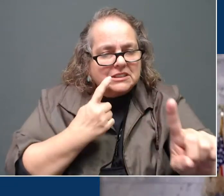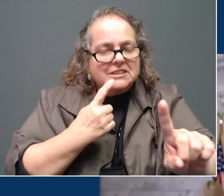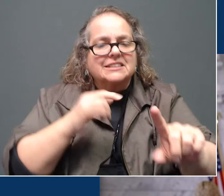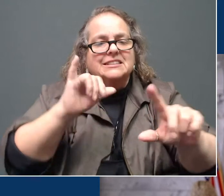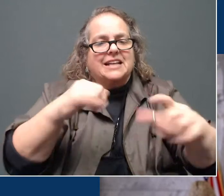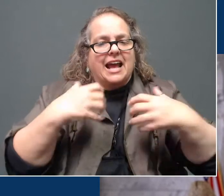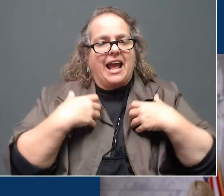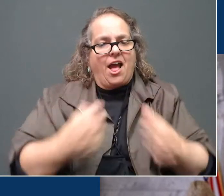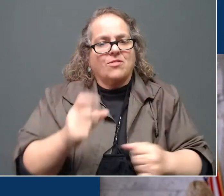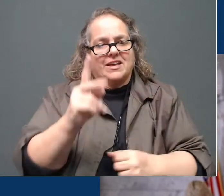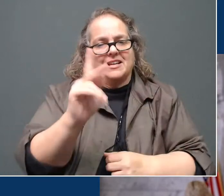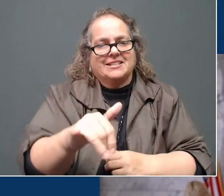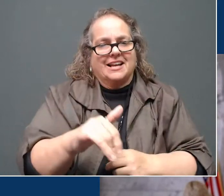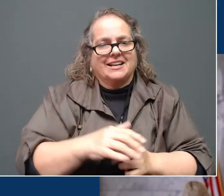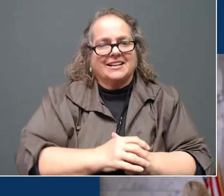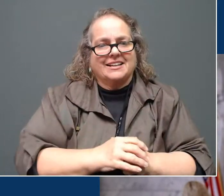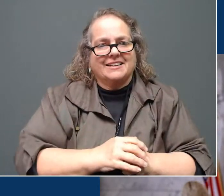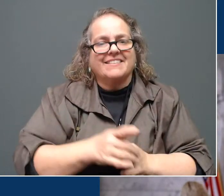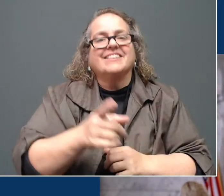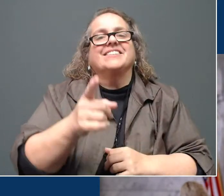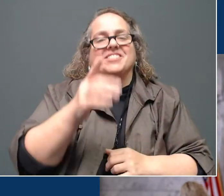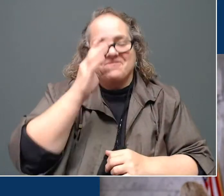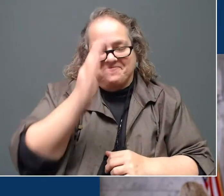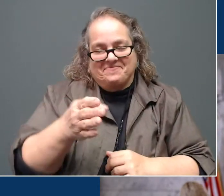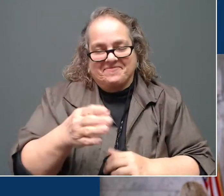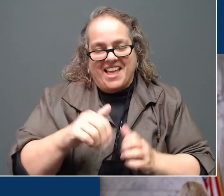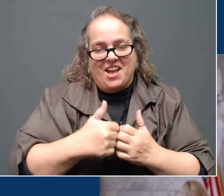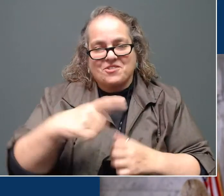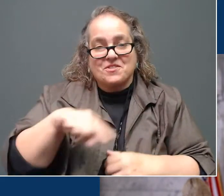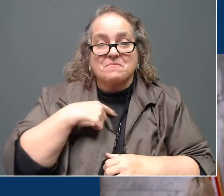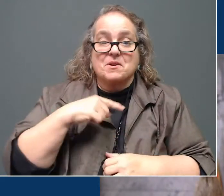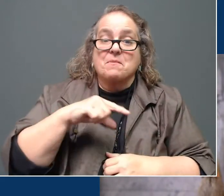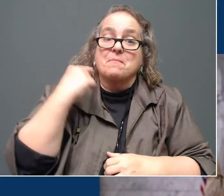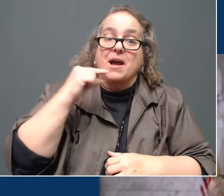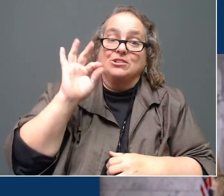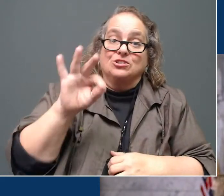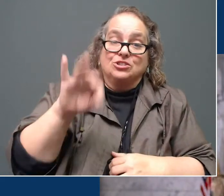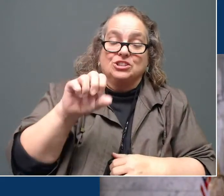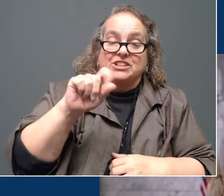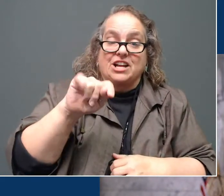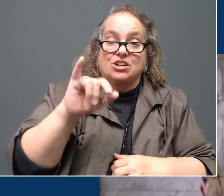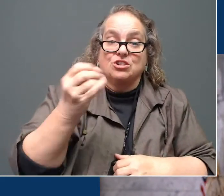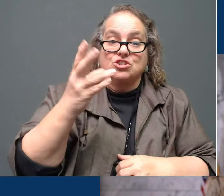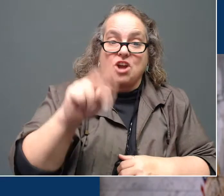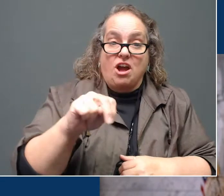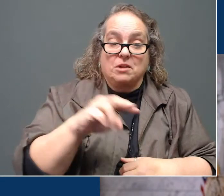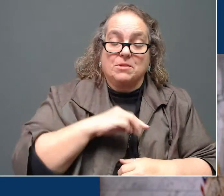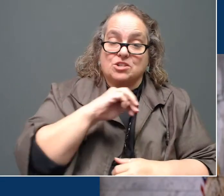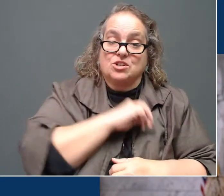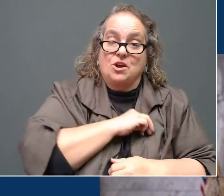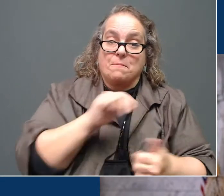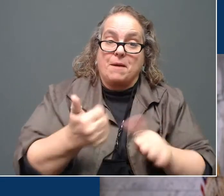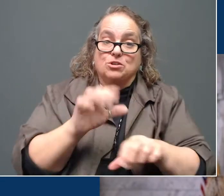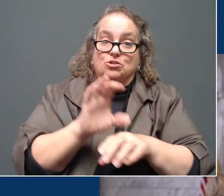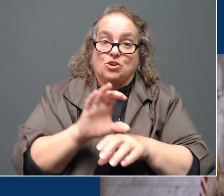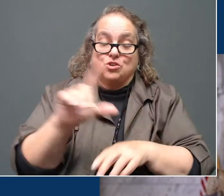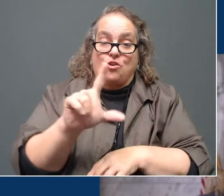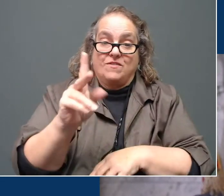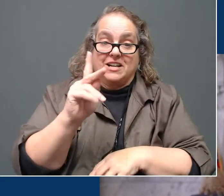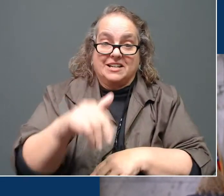Kentucky. Hey, how you doing? I'm the pastor of the St. John Missionary Baptist Church, located in Louisville, Kentucky. I received